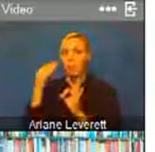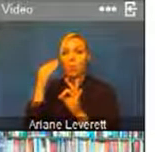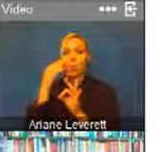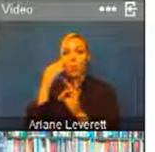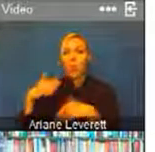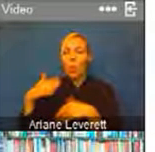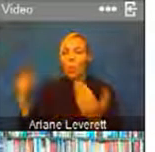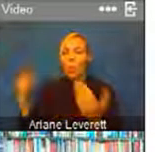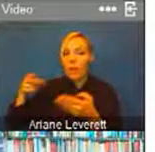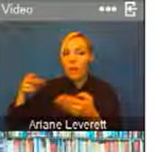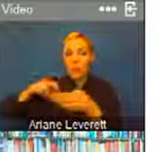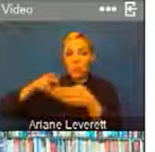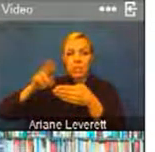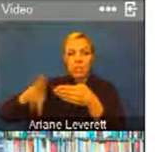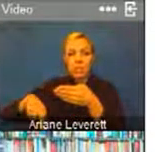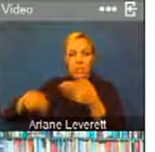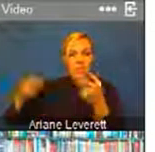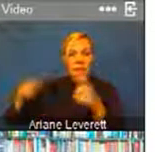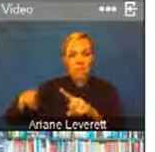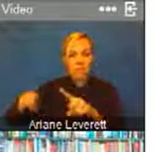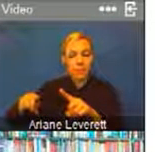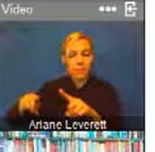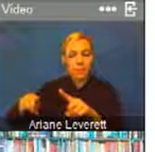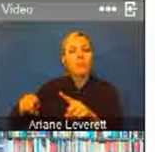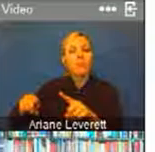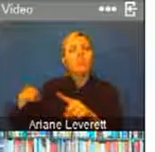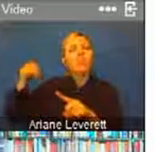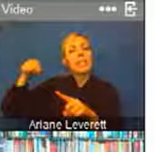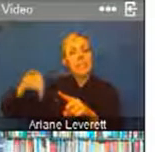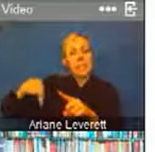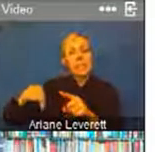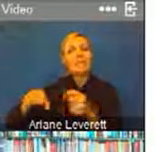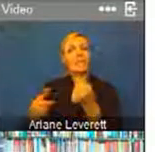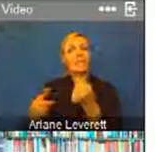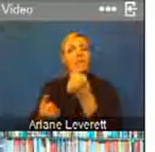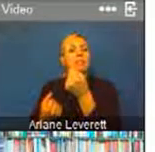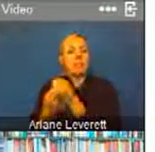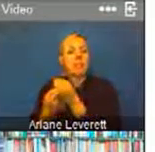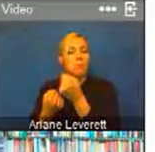You can write a question on the chat if you want, because we cannot hear you.